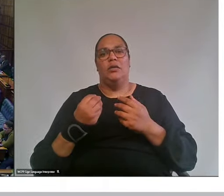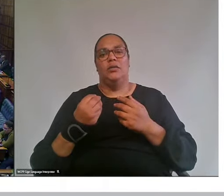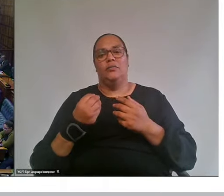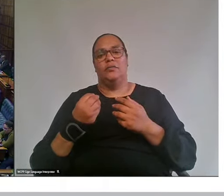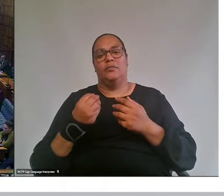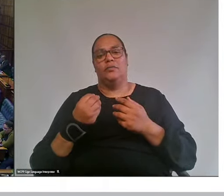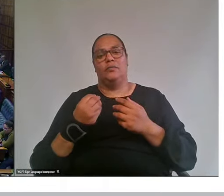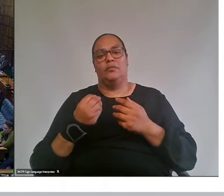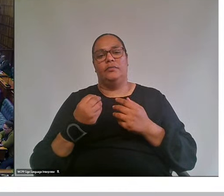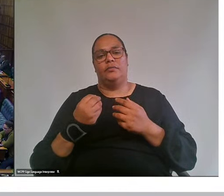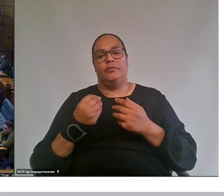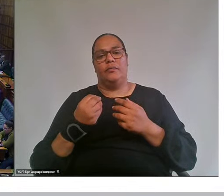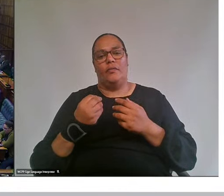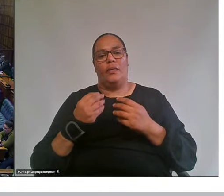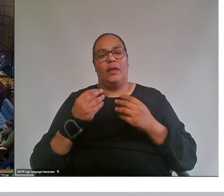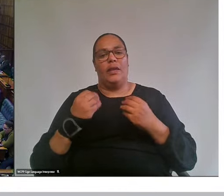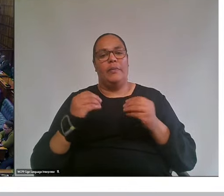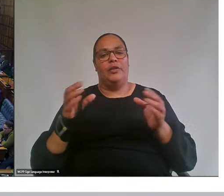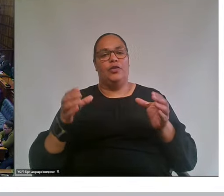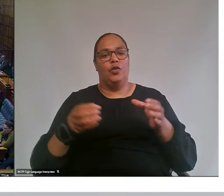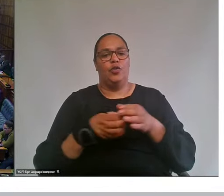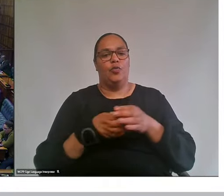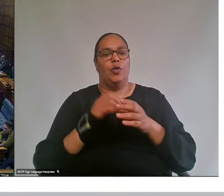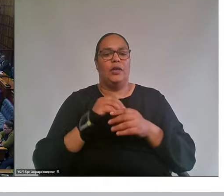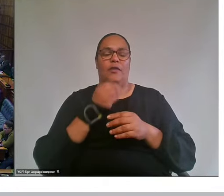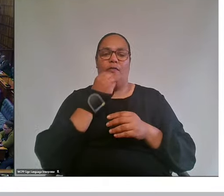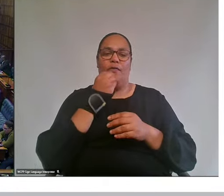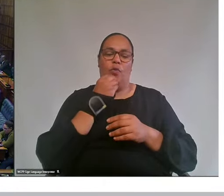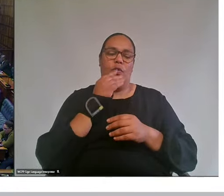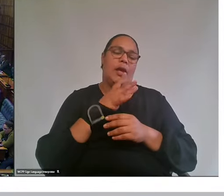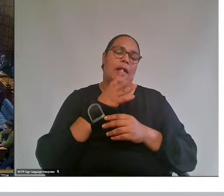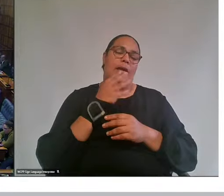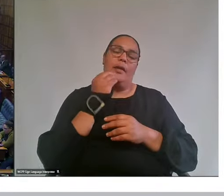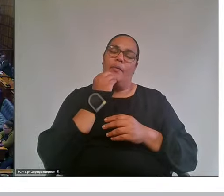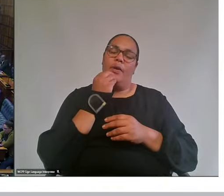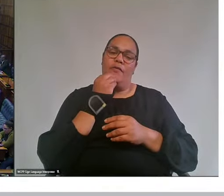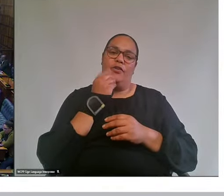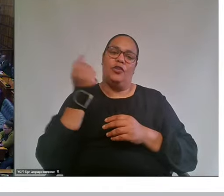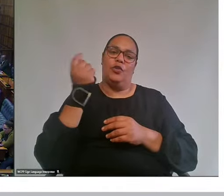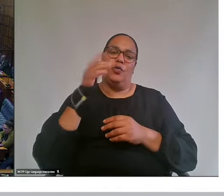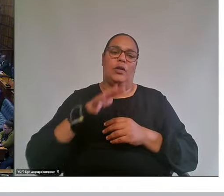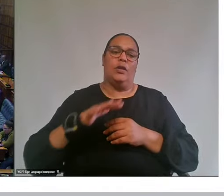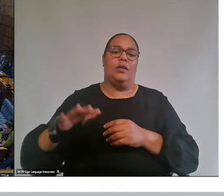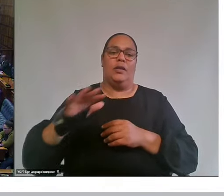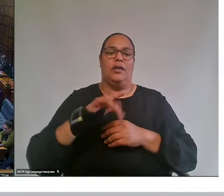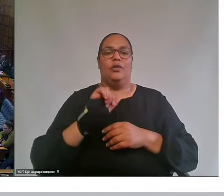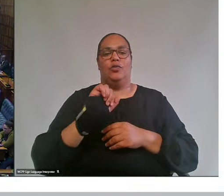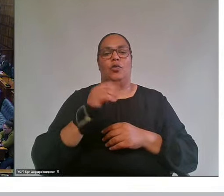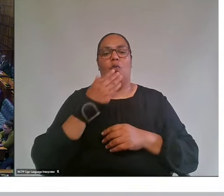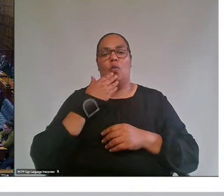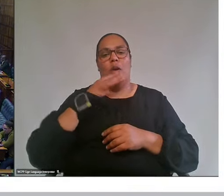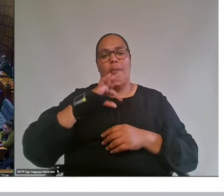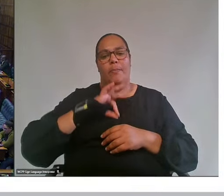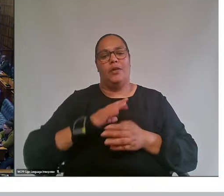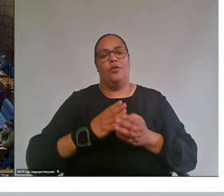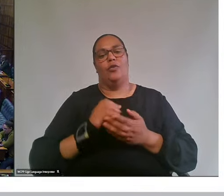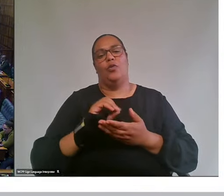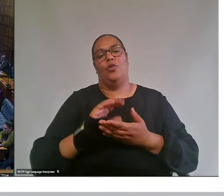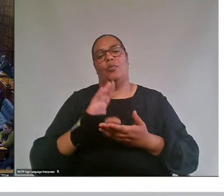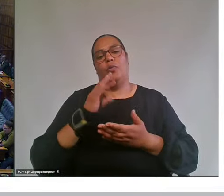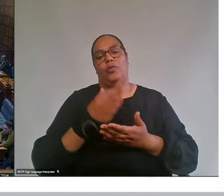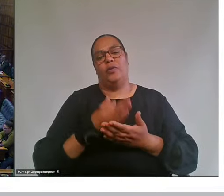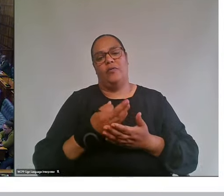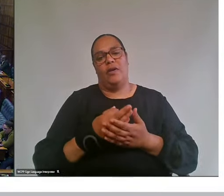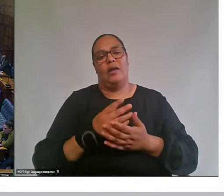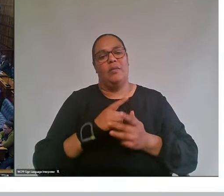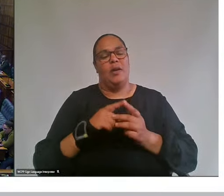um small businesses in the food and beverage Industries in rural areas that had benefited via the booster fund and there